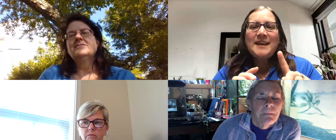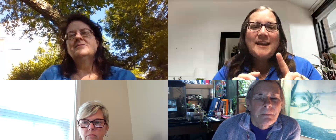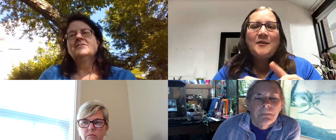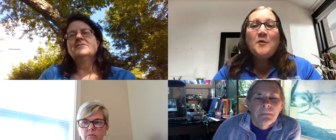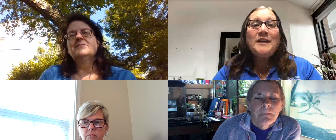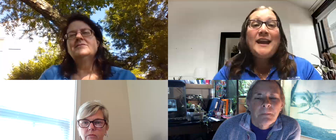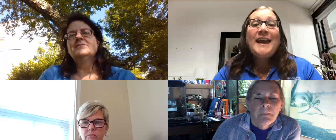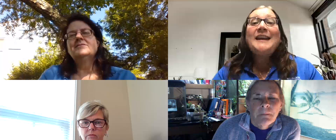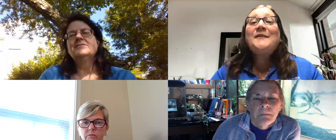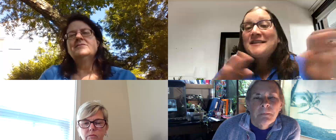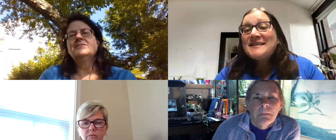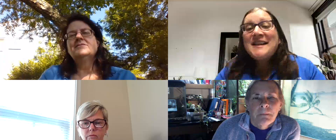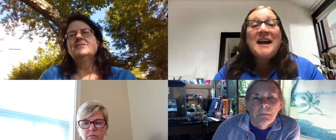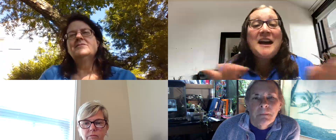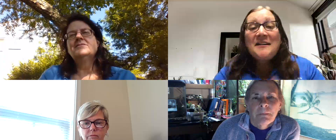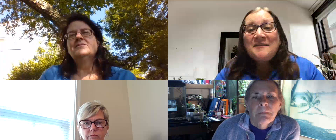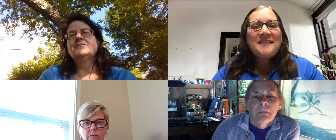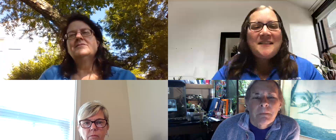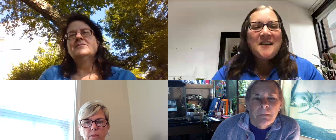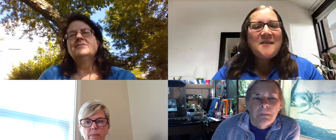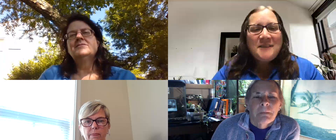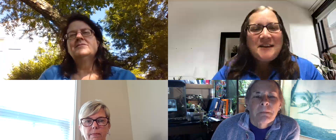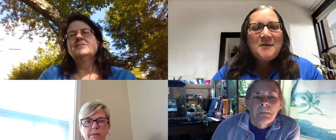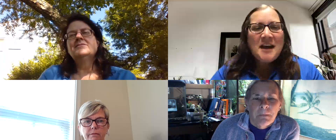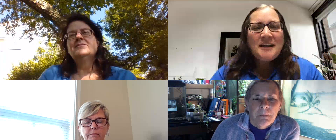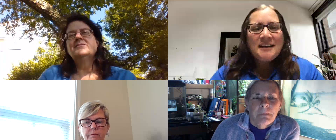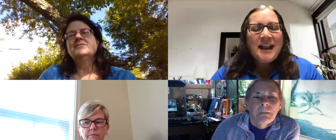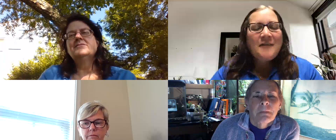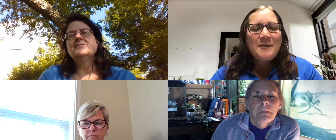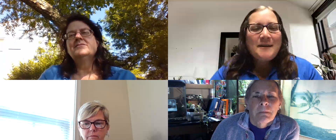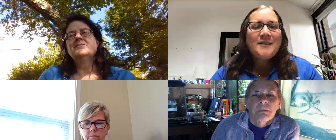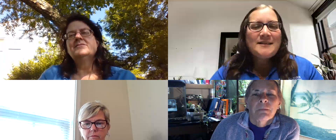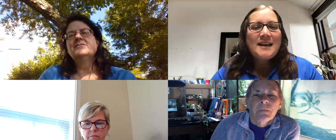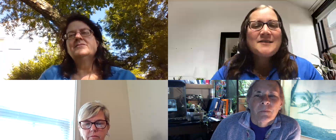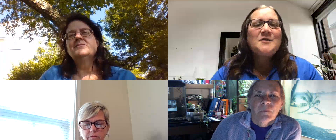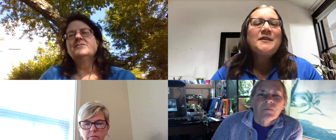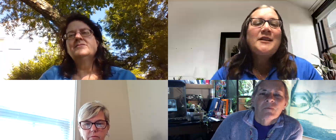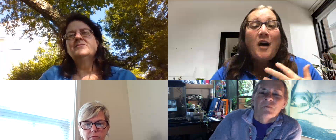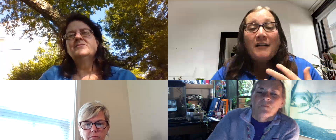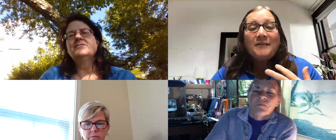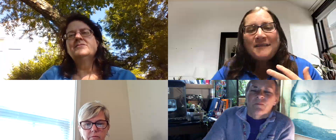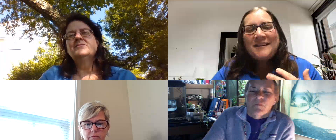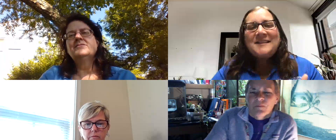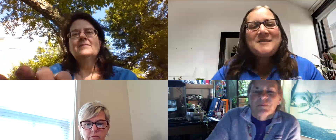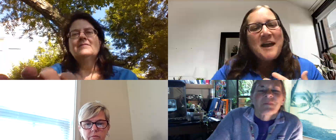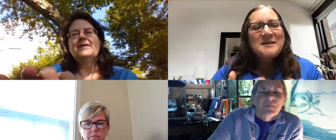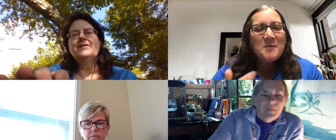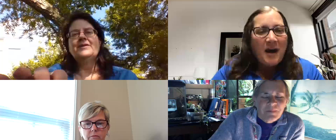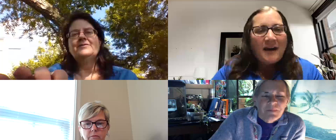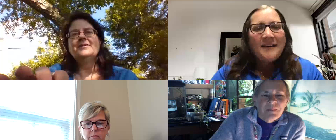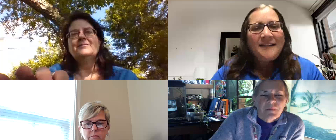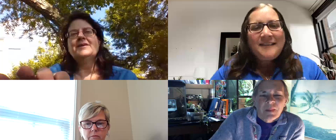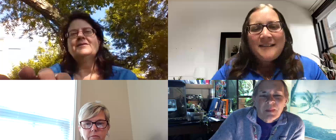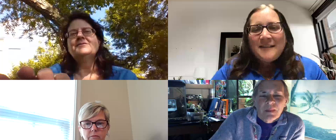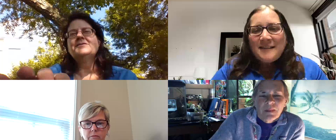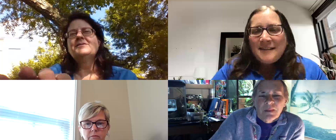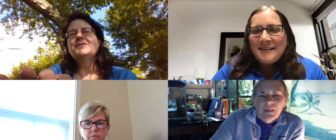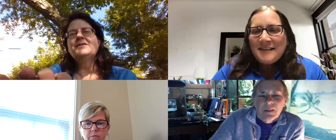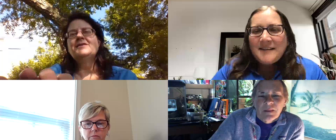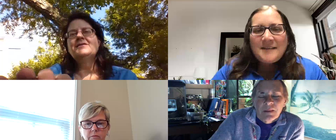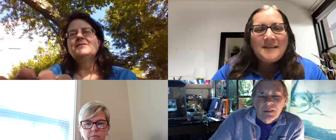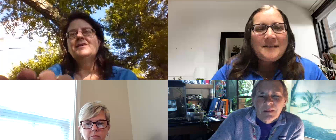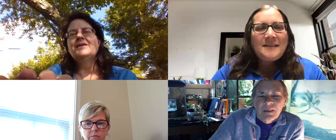I'm thinking only 8 of us have our videos on, and everybody else has their video off. So that's my why. My video's on, but I